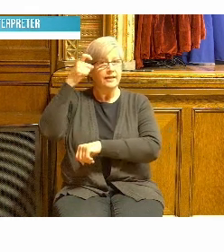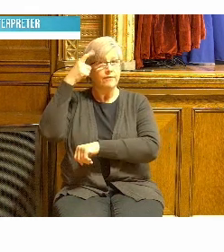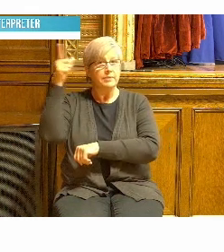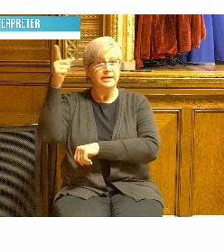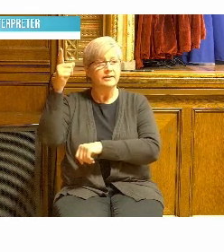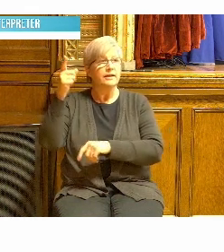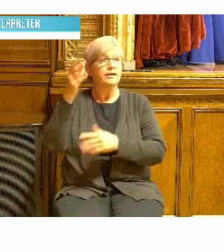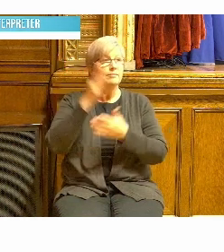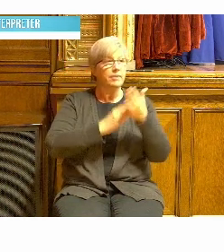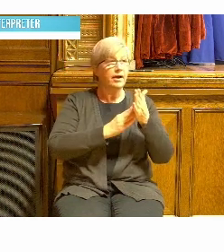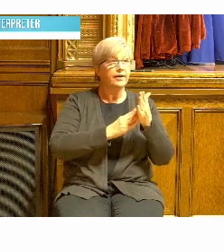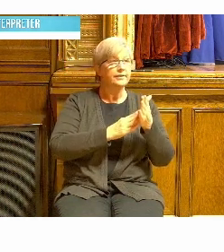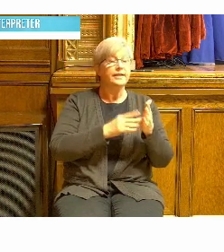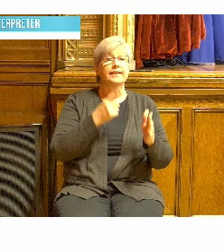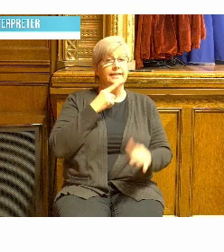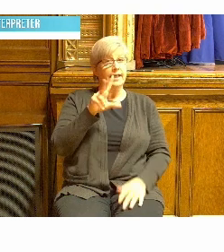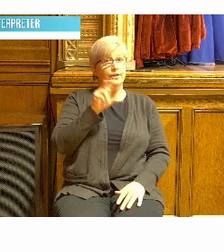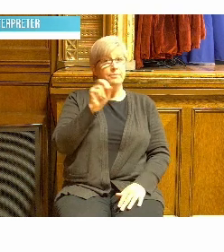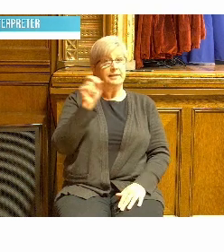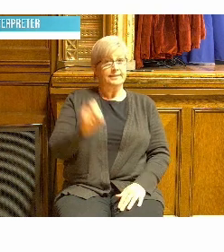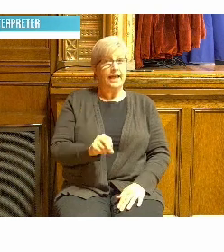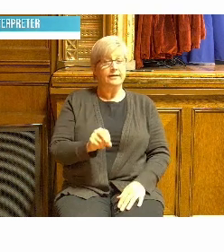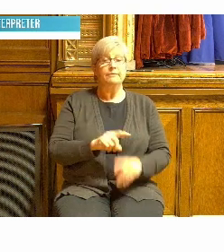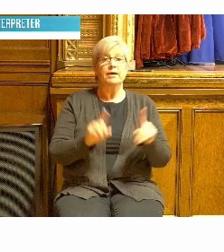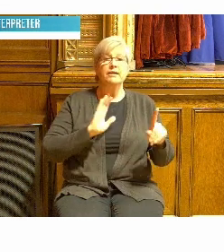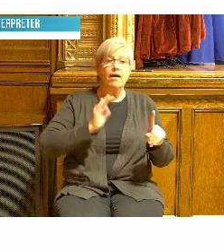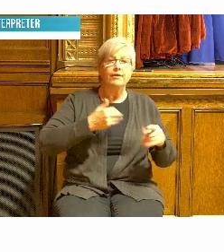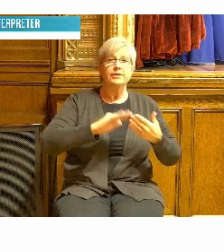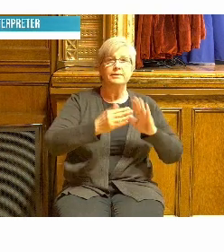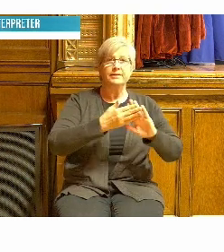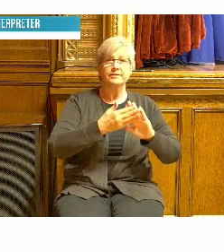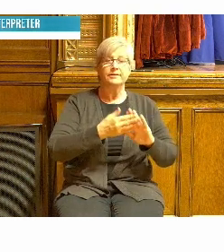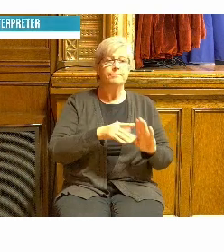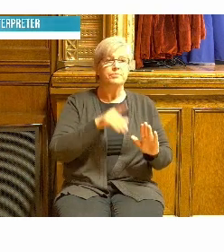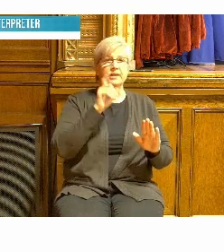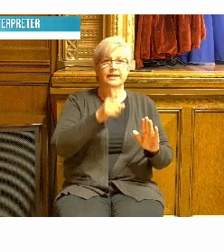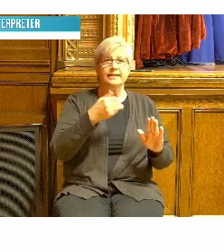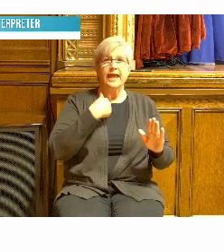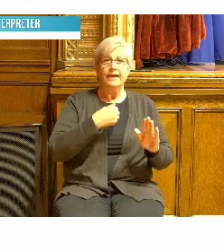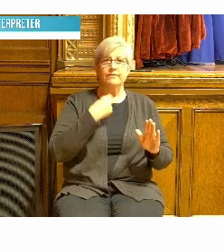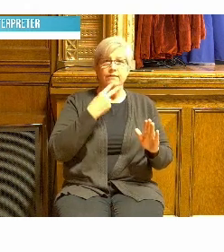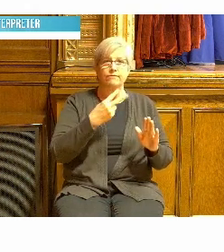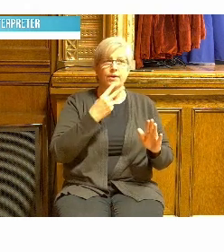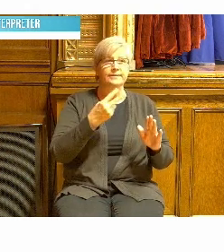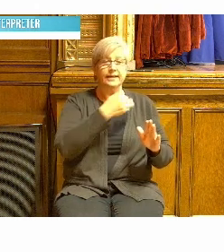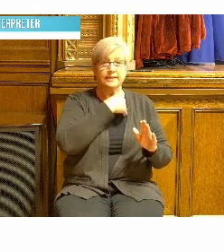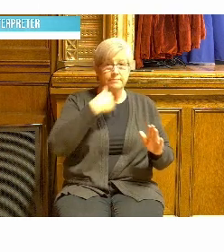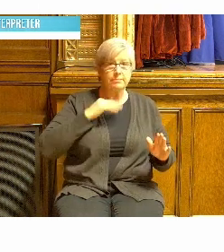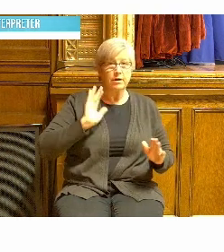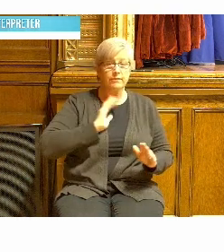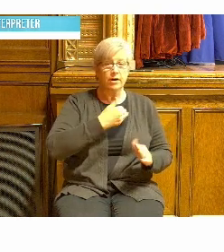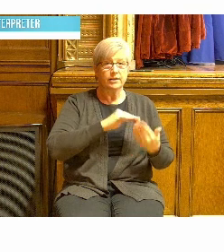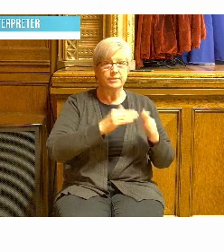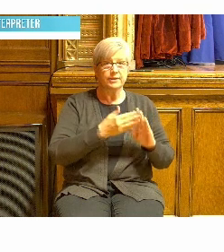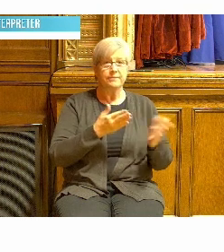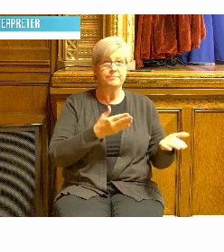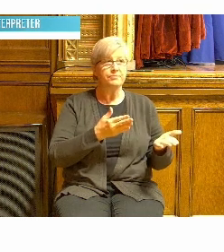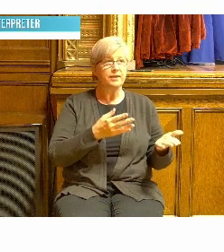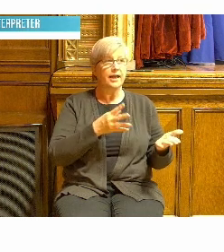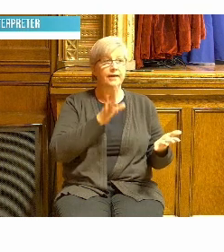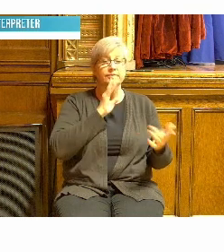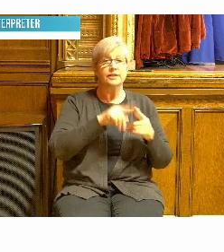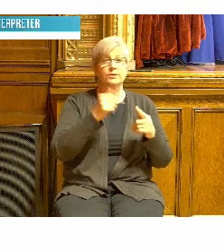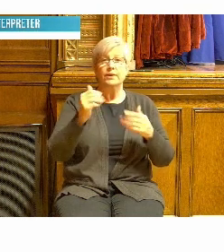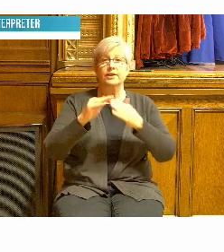is. It calls for 30%. But if it's our community, we also have to have a voice as a member of our community. I've talked to